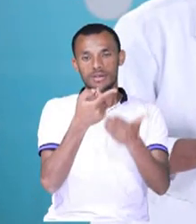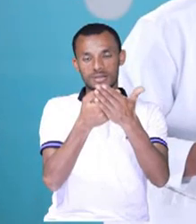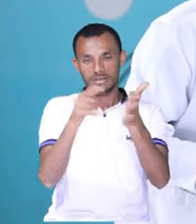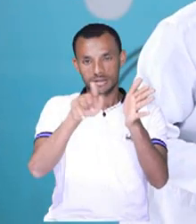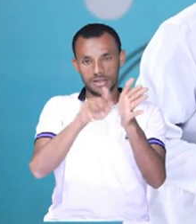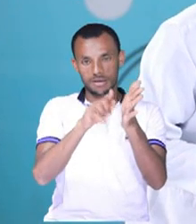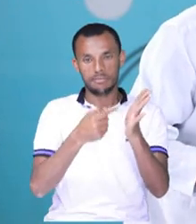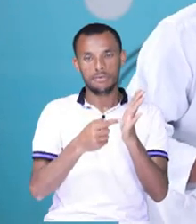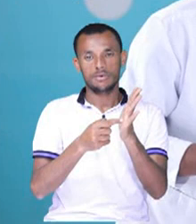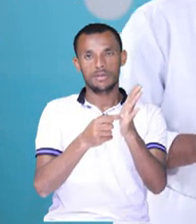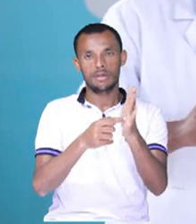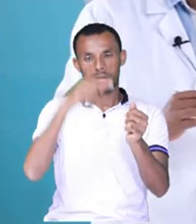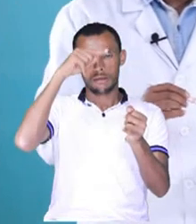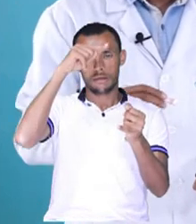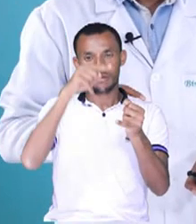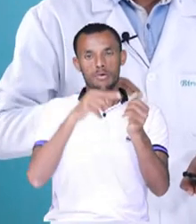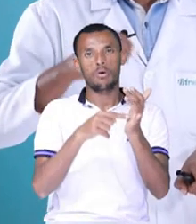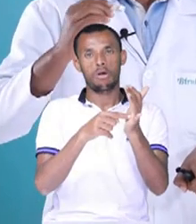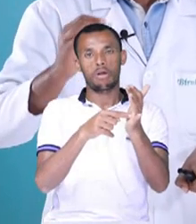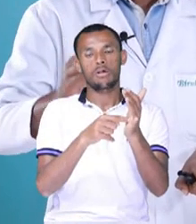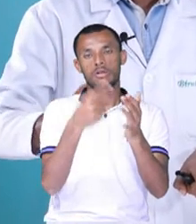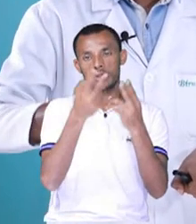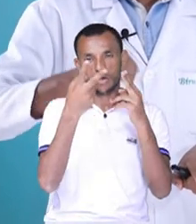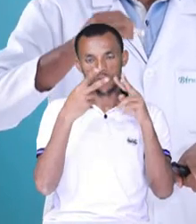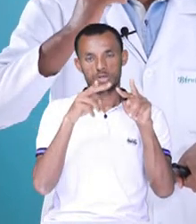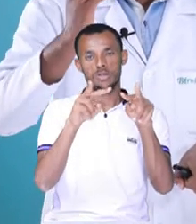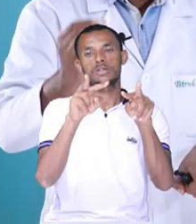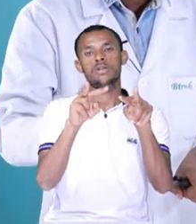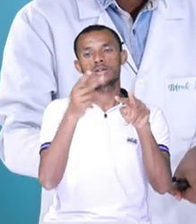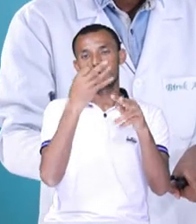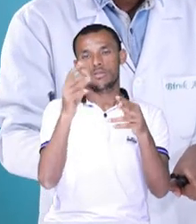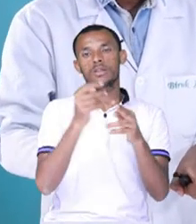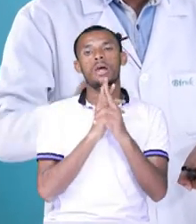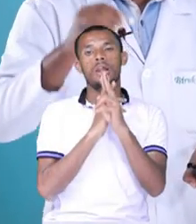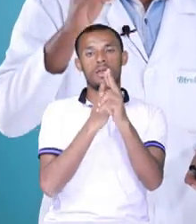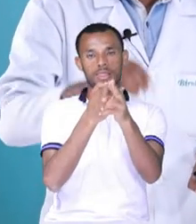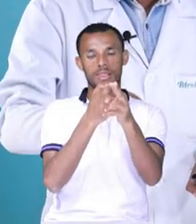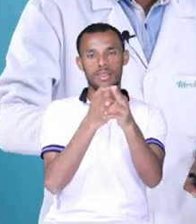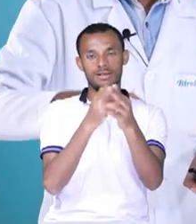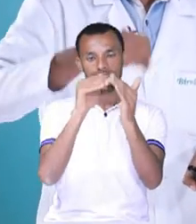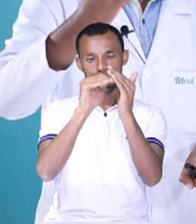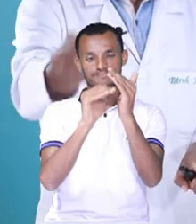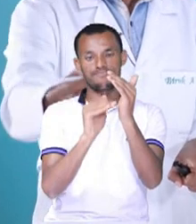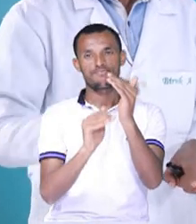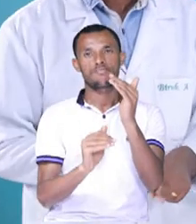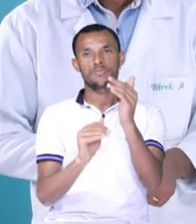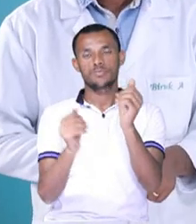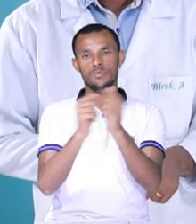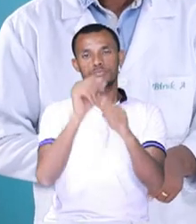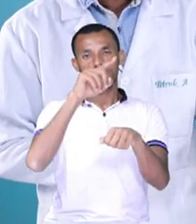This negative sign indicates the concentration of the reactant decreases with